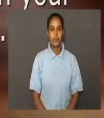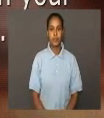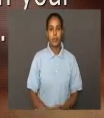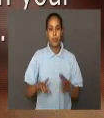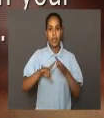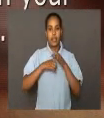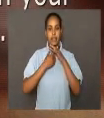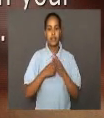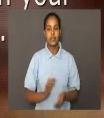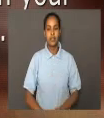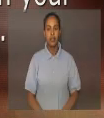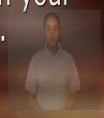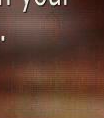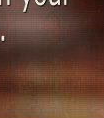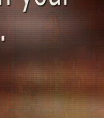Begin.